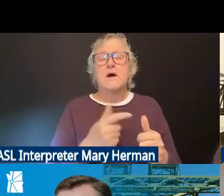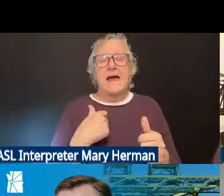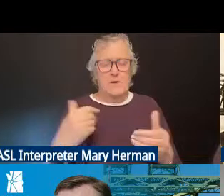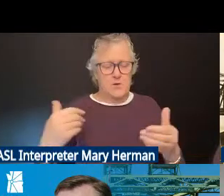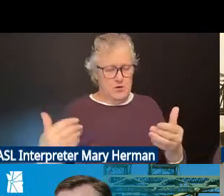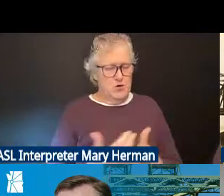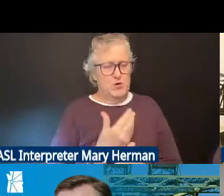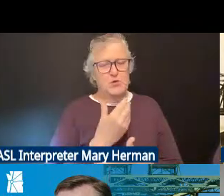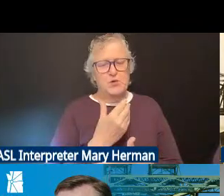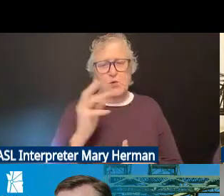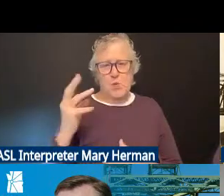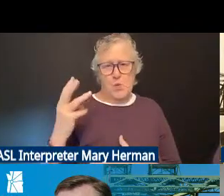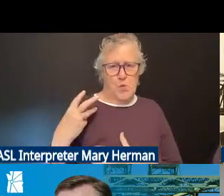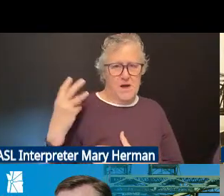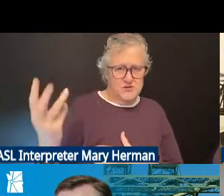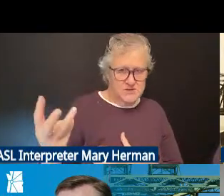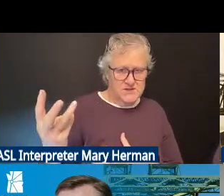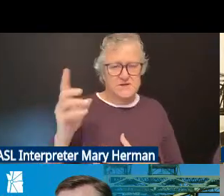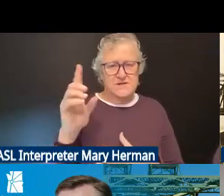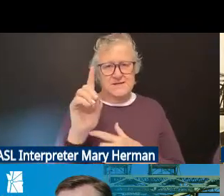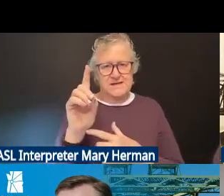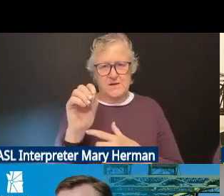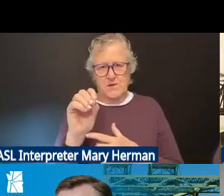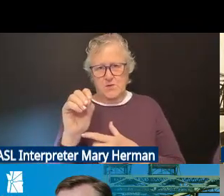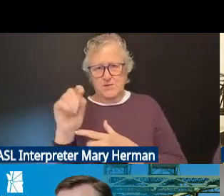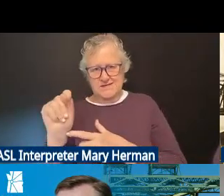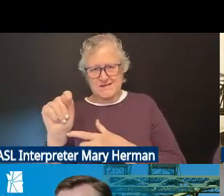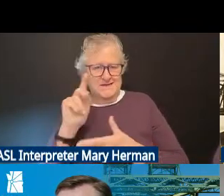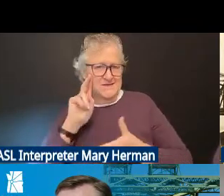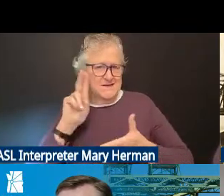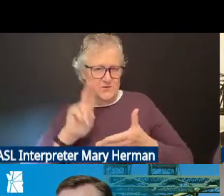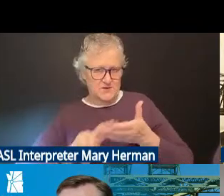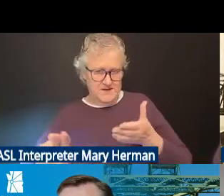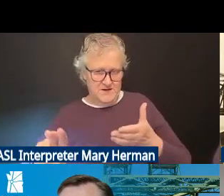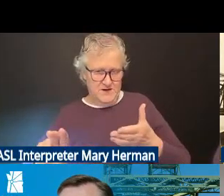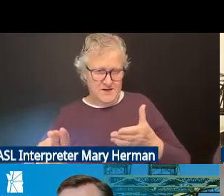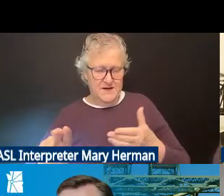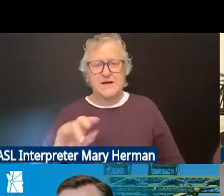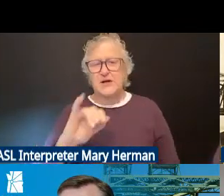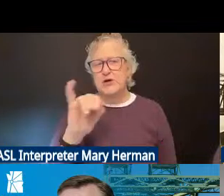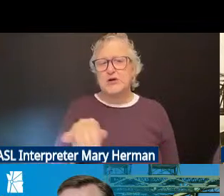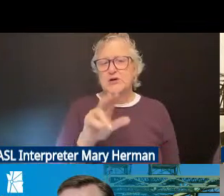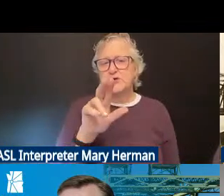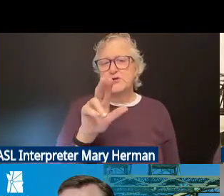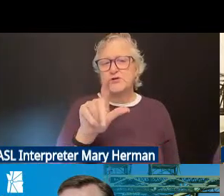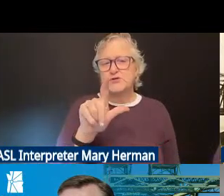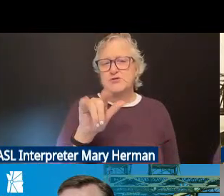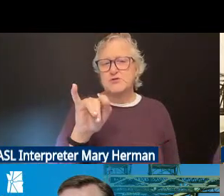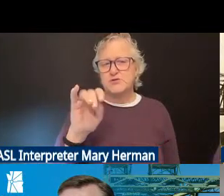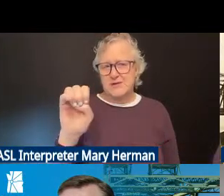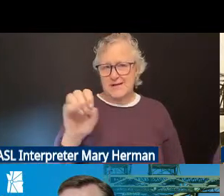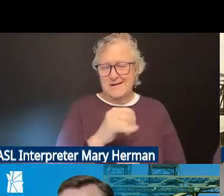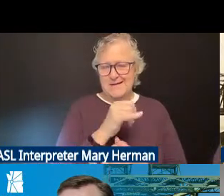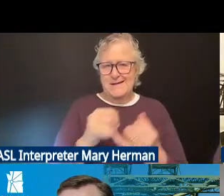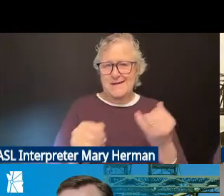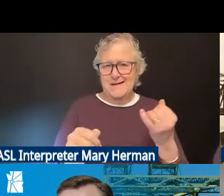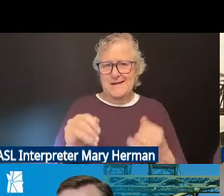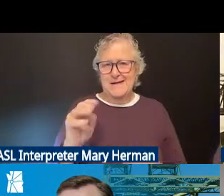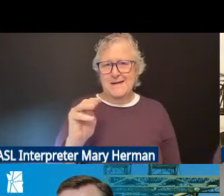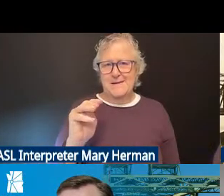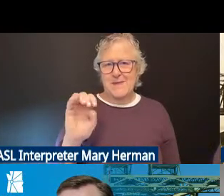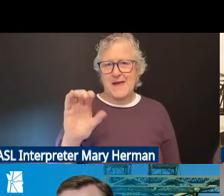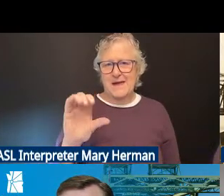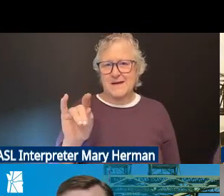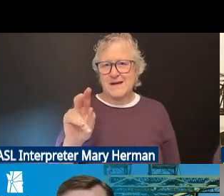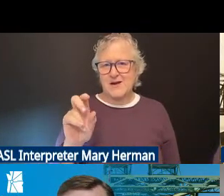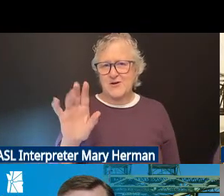DOT Secretary, Julie Meredith, and we have, it looks like maybe Carly, are you